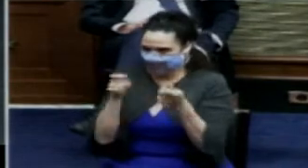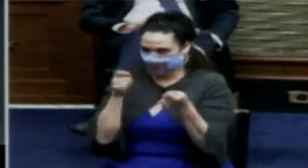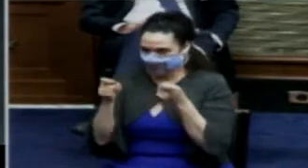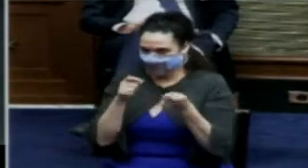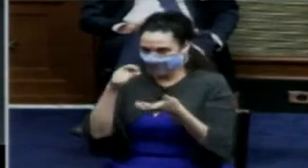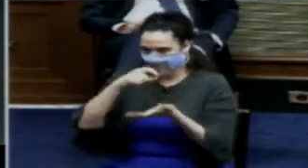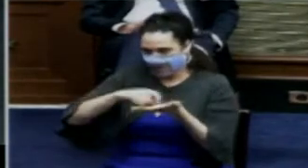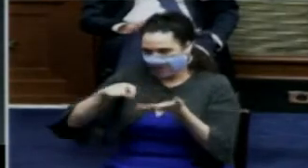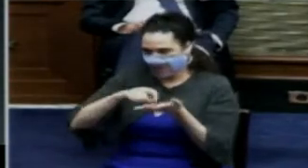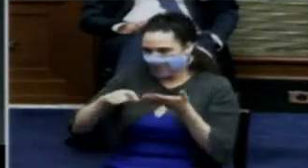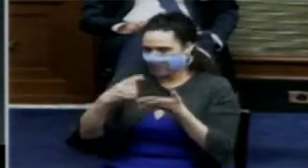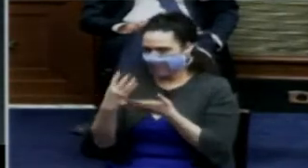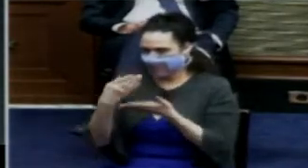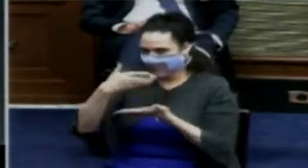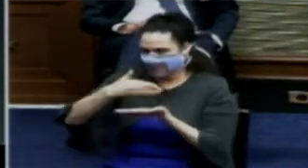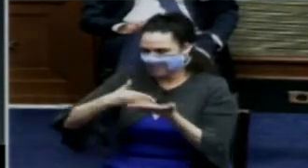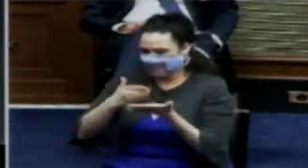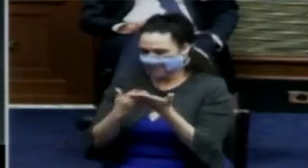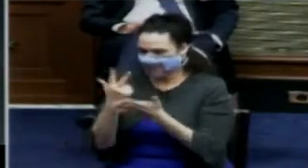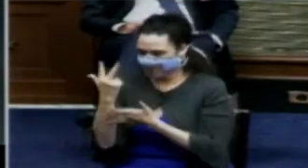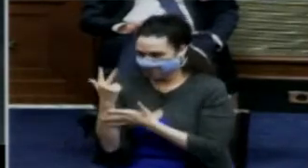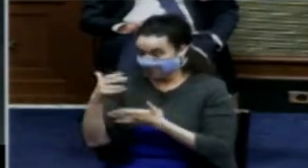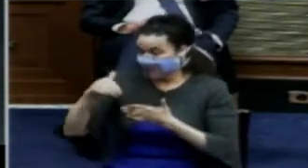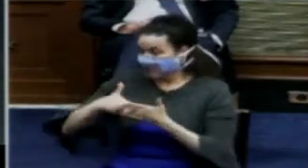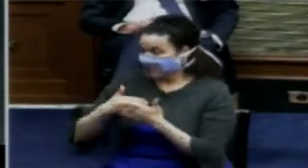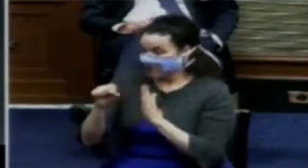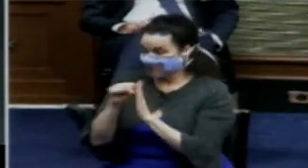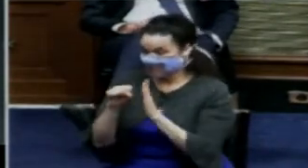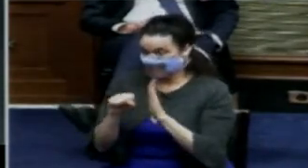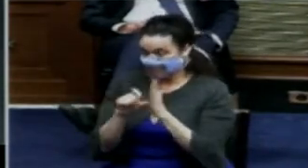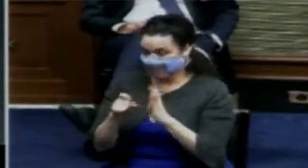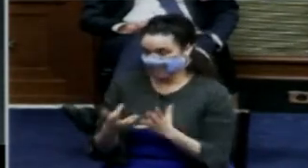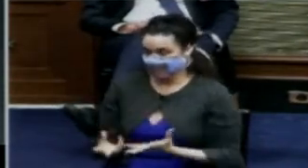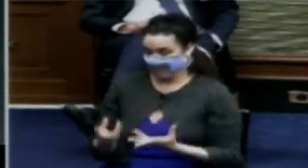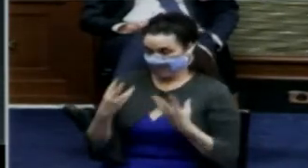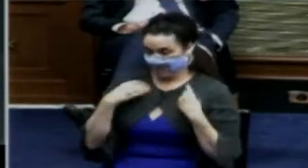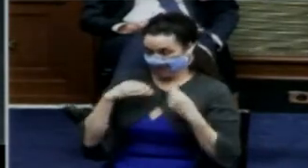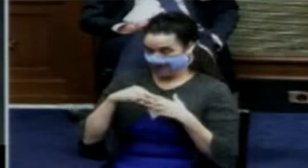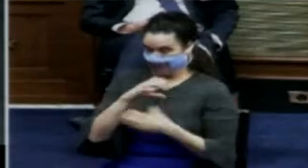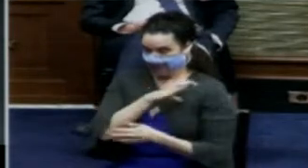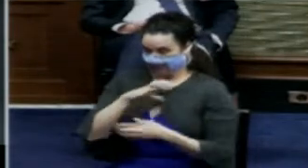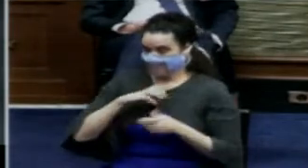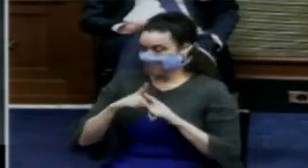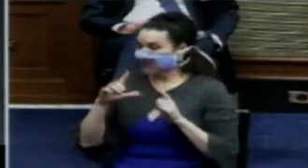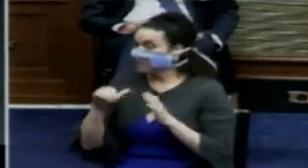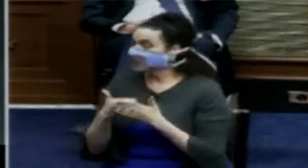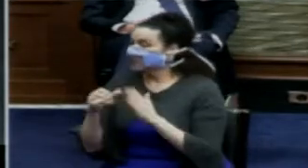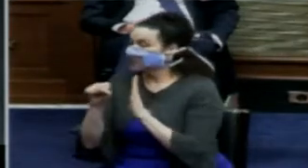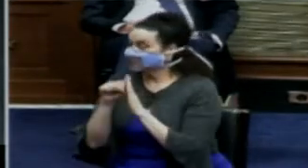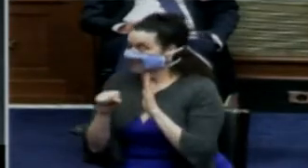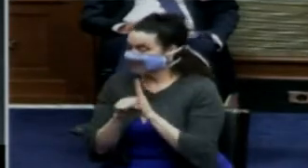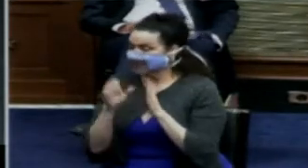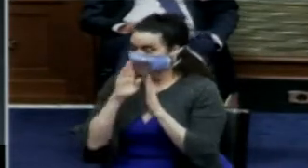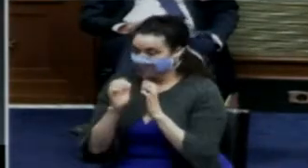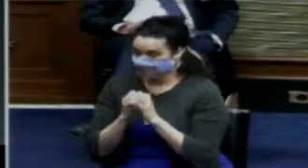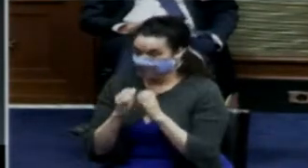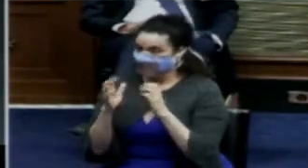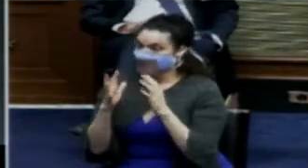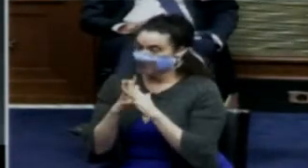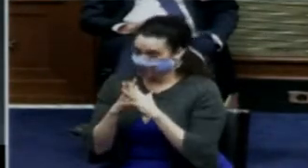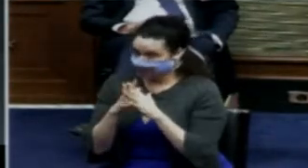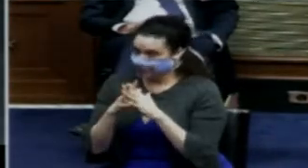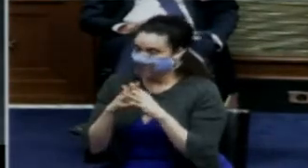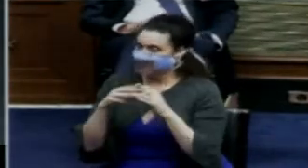4, Section 3, new states may be admitted by the Congress into this union, but no new state shall be formed or erected within